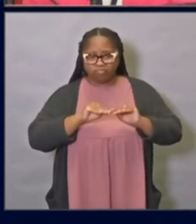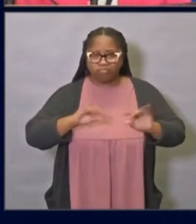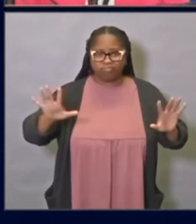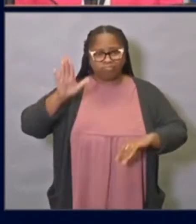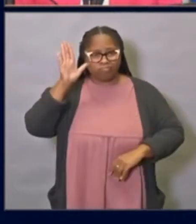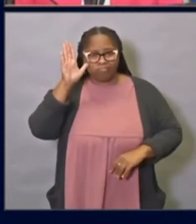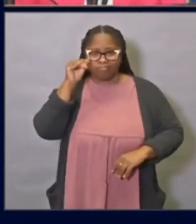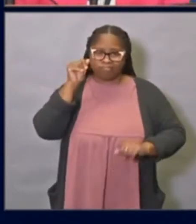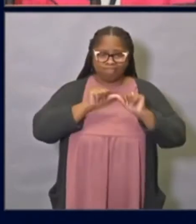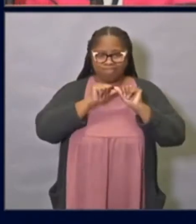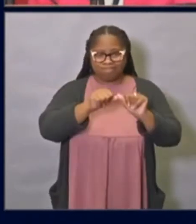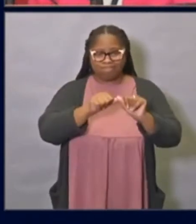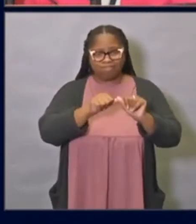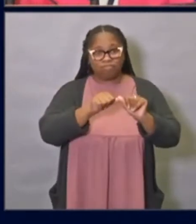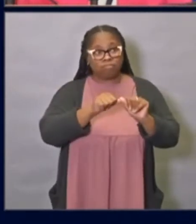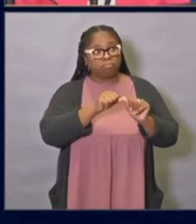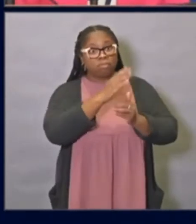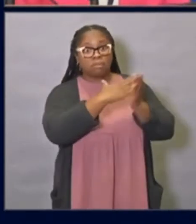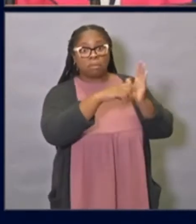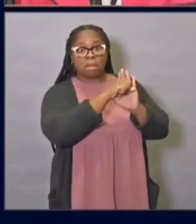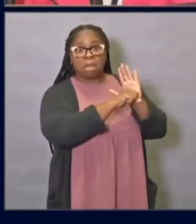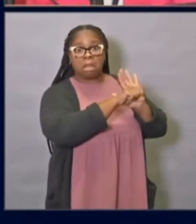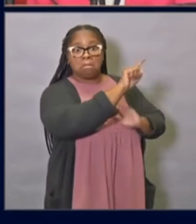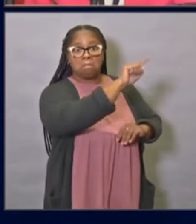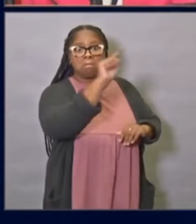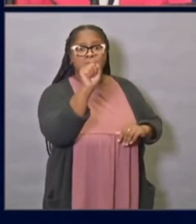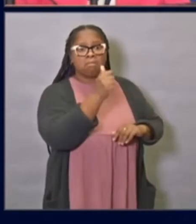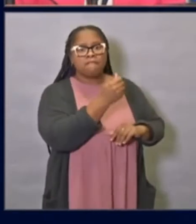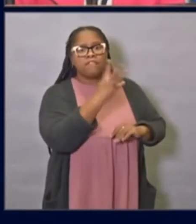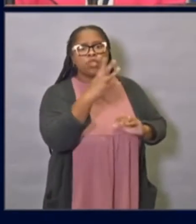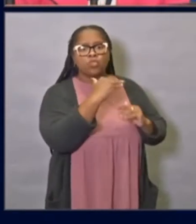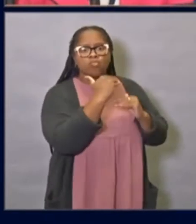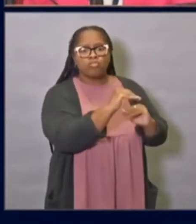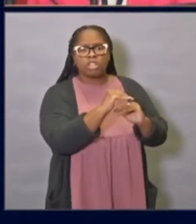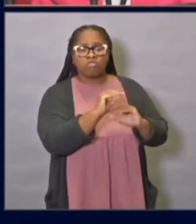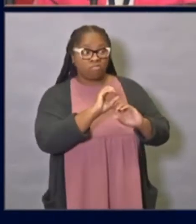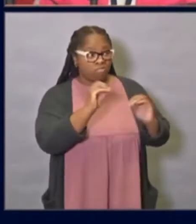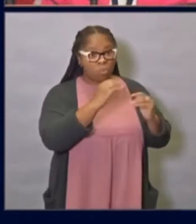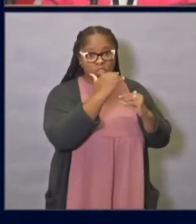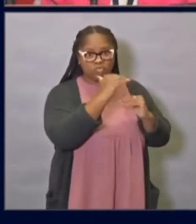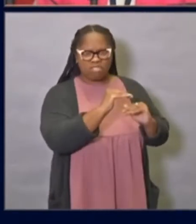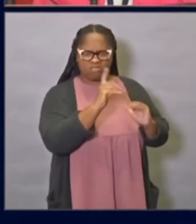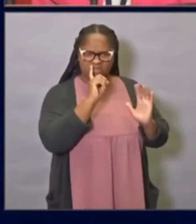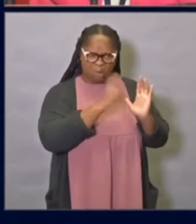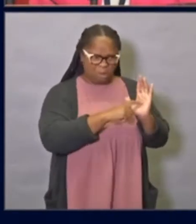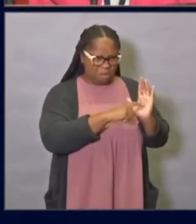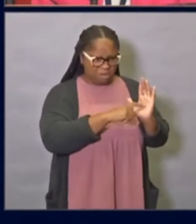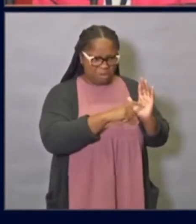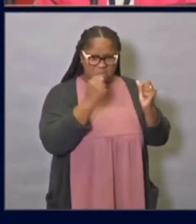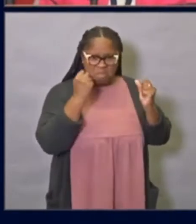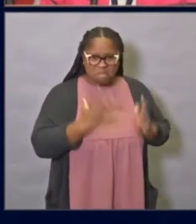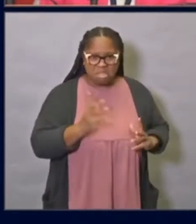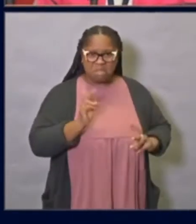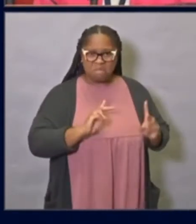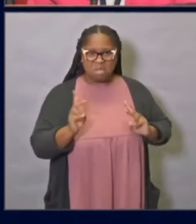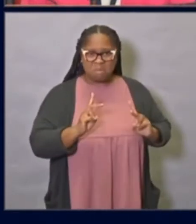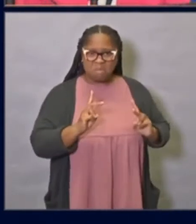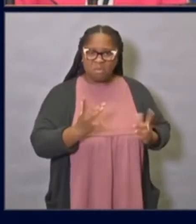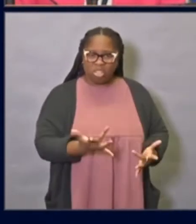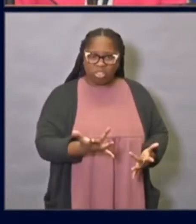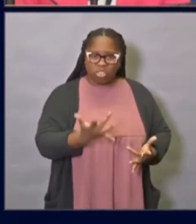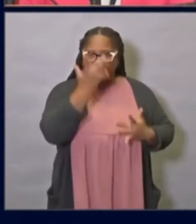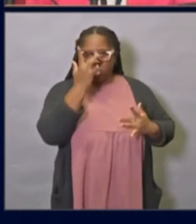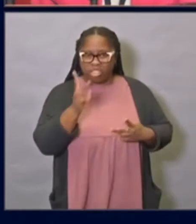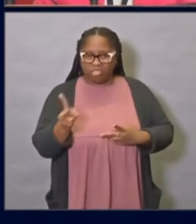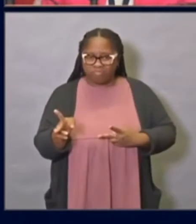there are few or no restrictions see devastating numbers of people becoming seriously ill and passing